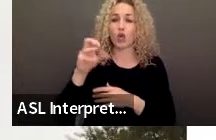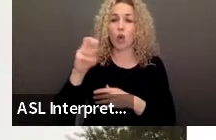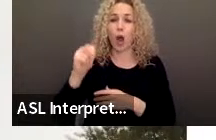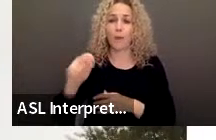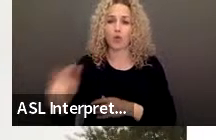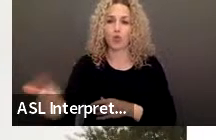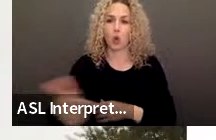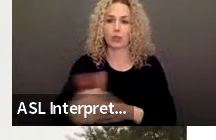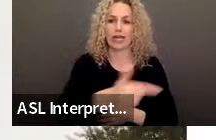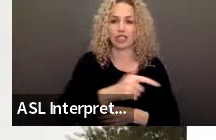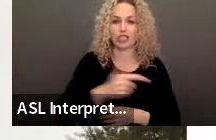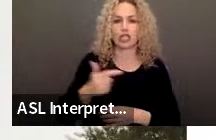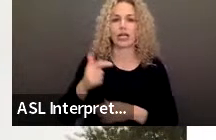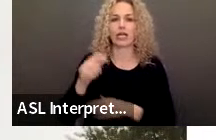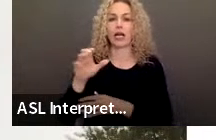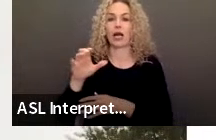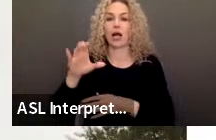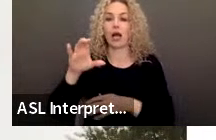cover cropping.